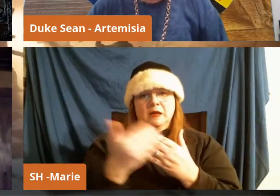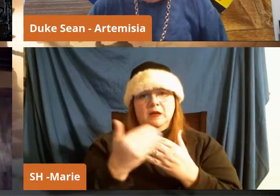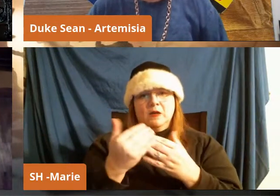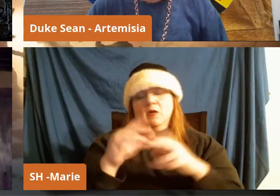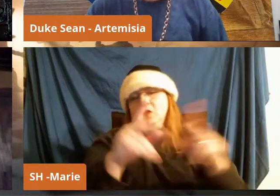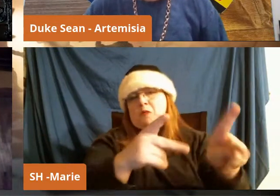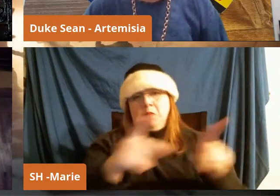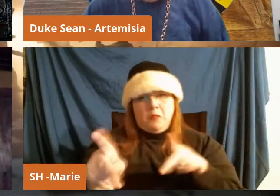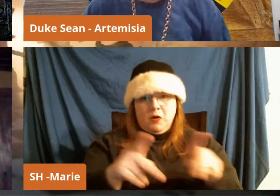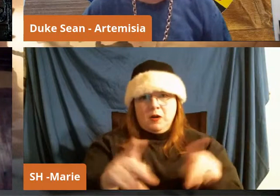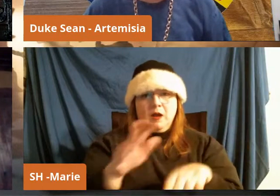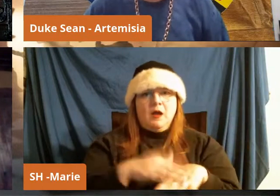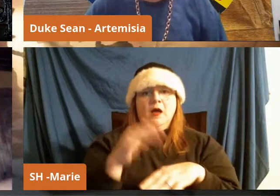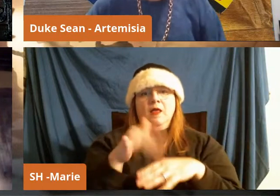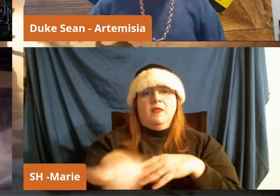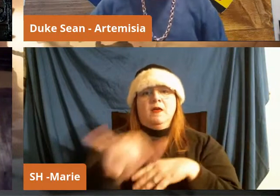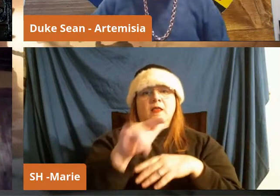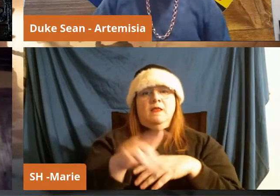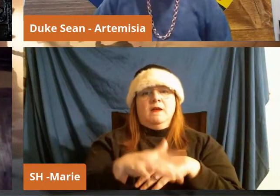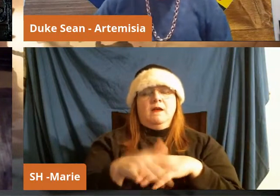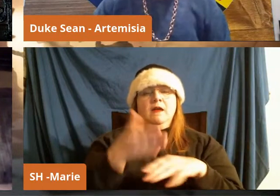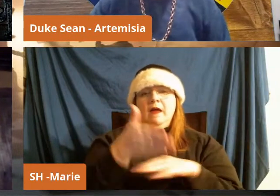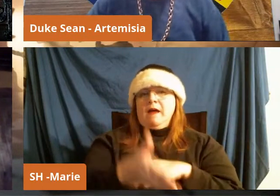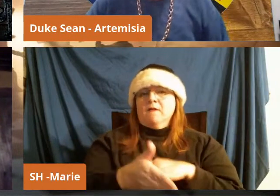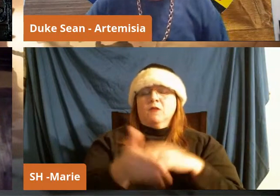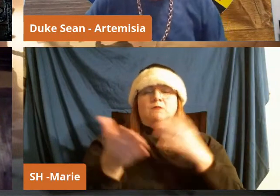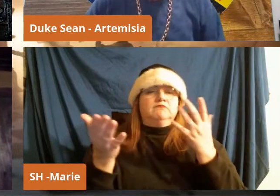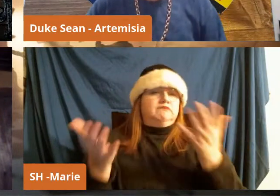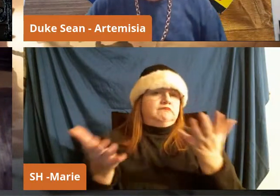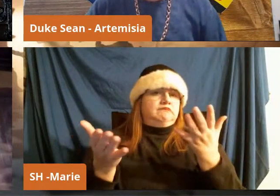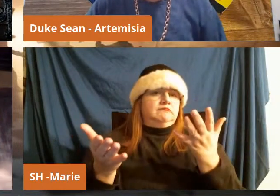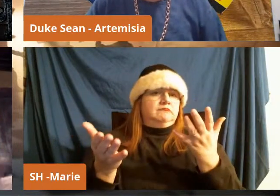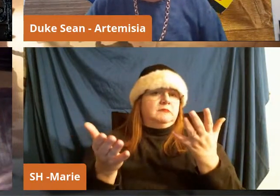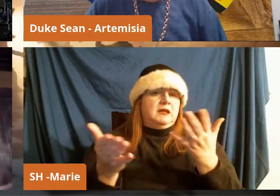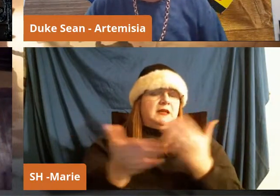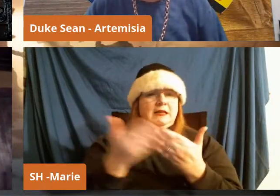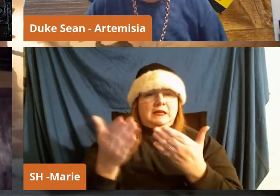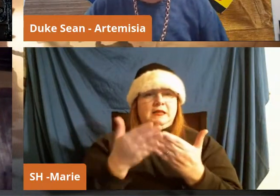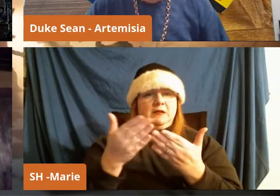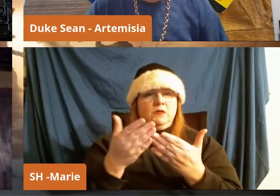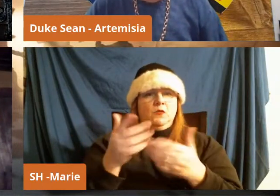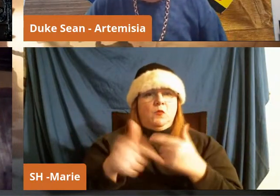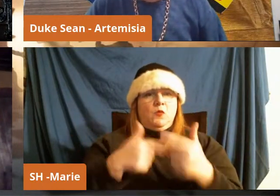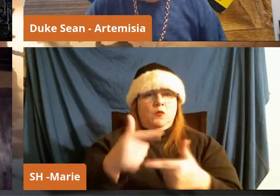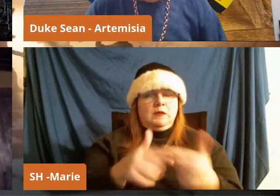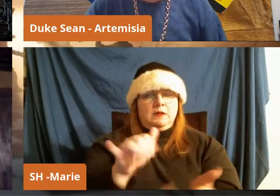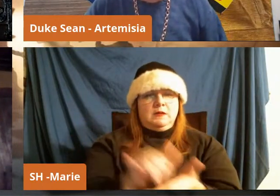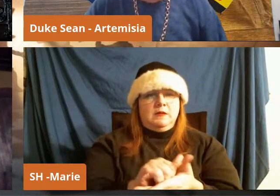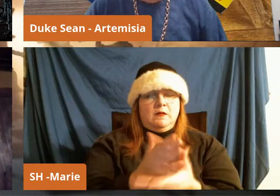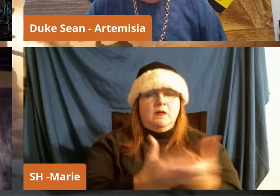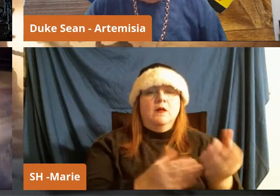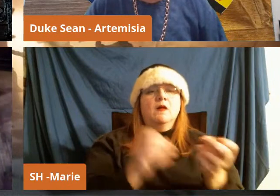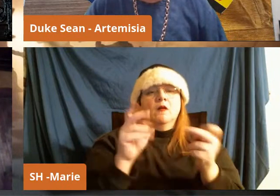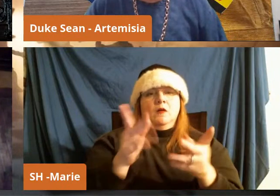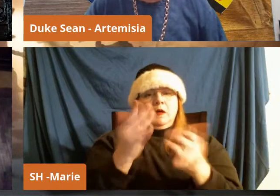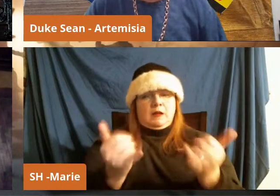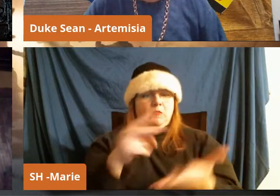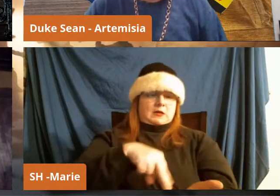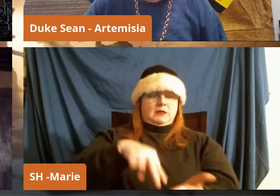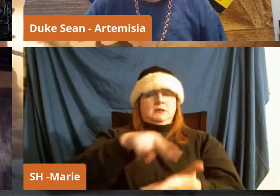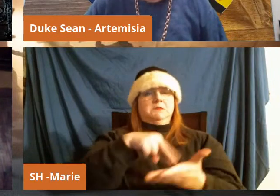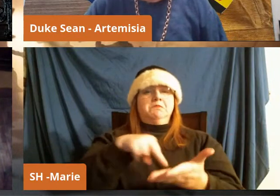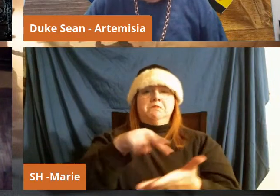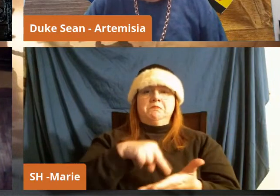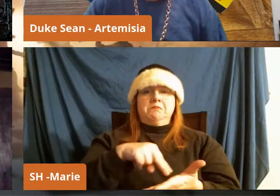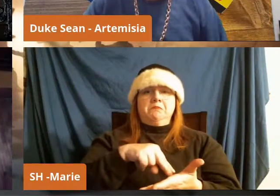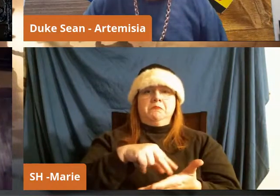party on the Eric on the list field after. It could easily be rolled into something like that, where they could say, okay, now we're dancing.